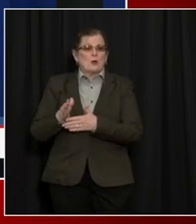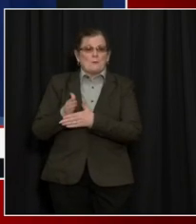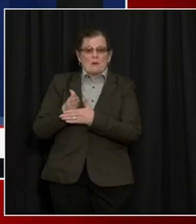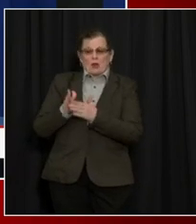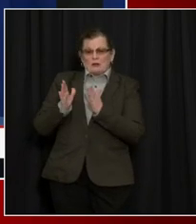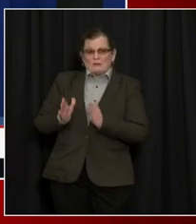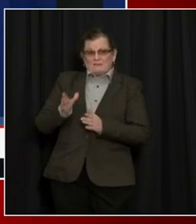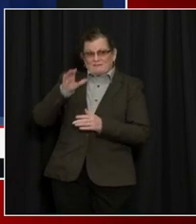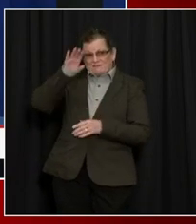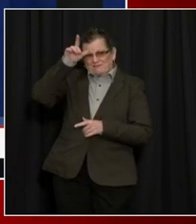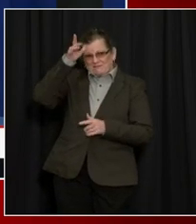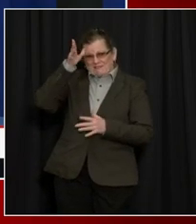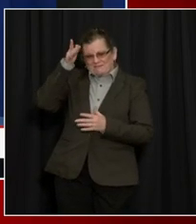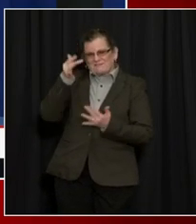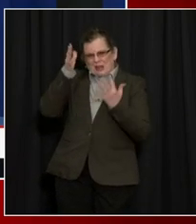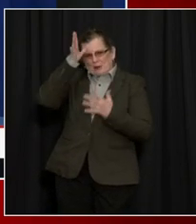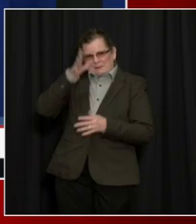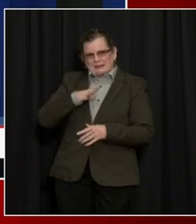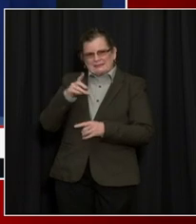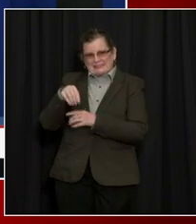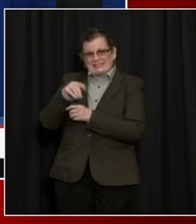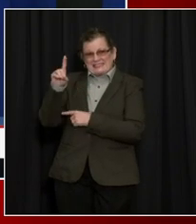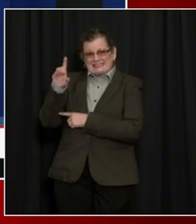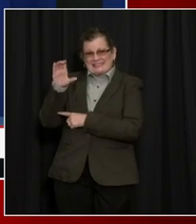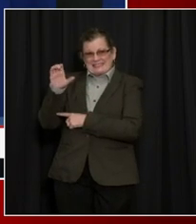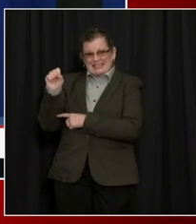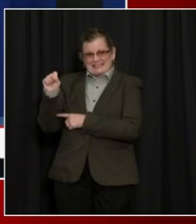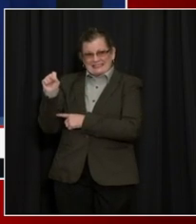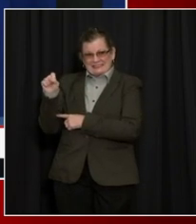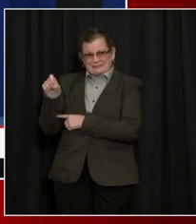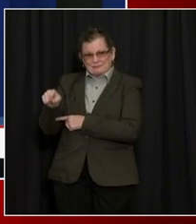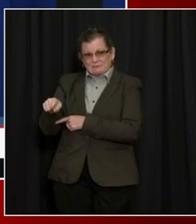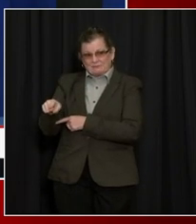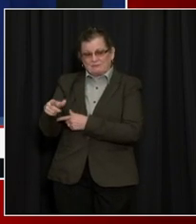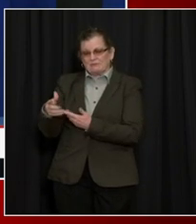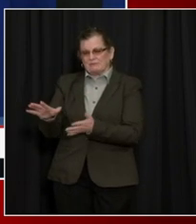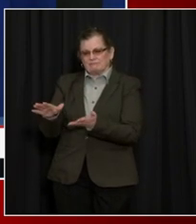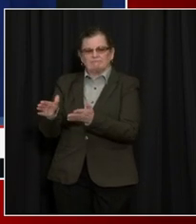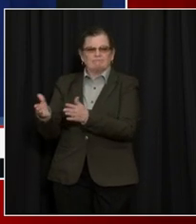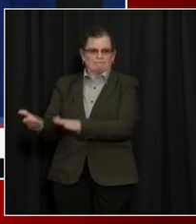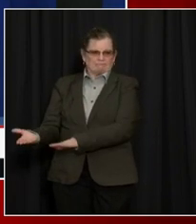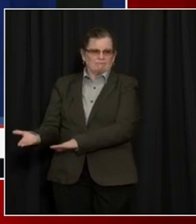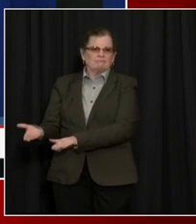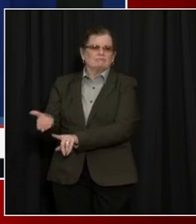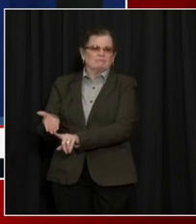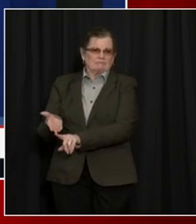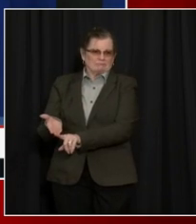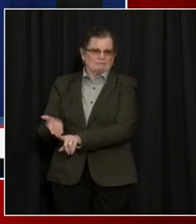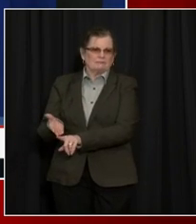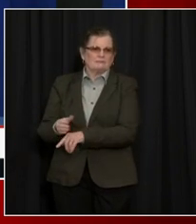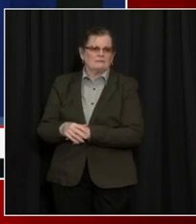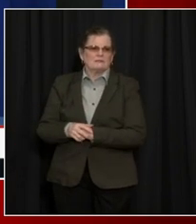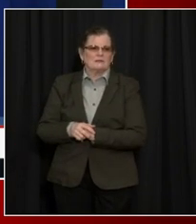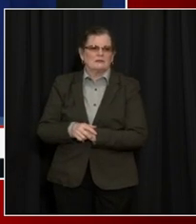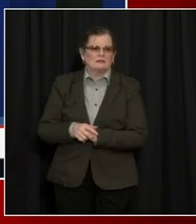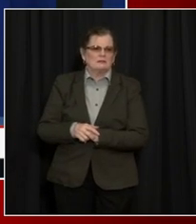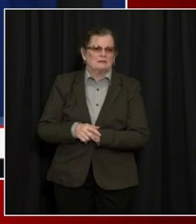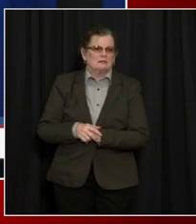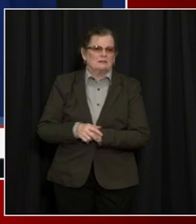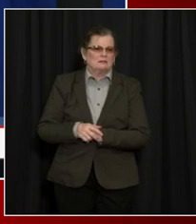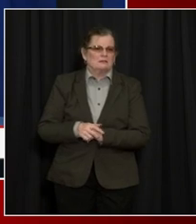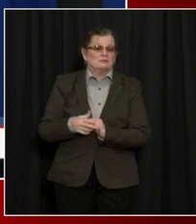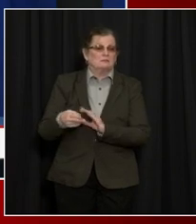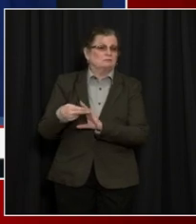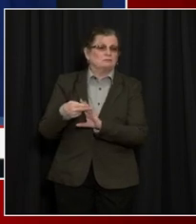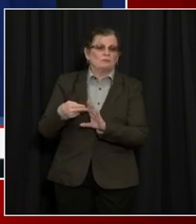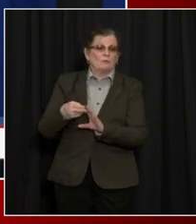displayed no signs consistent with life, and he was pronounced dead on the scene. The decedent was identified as